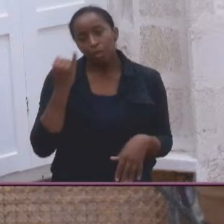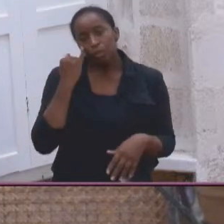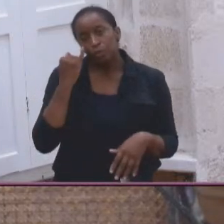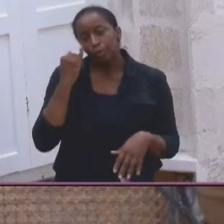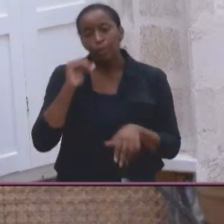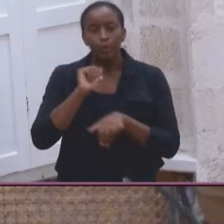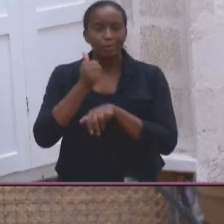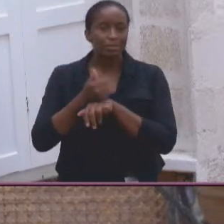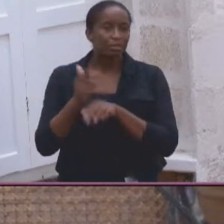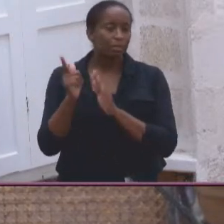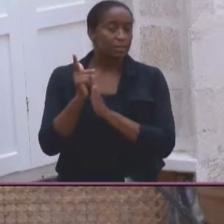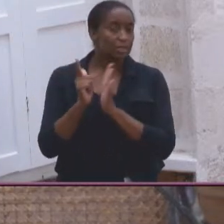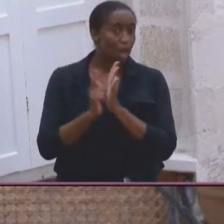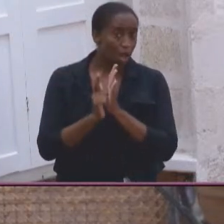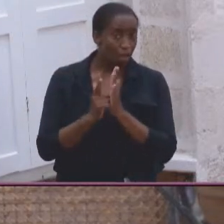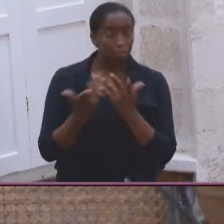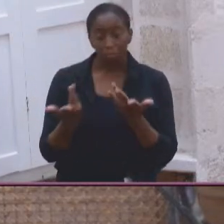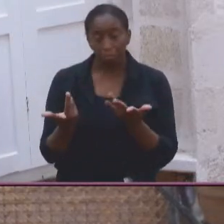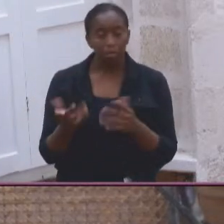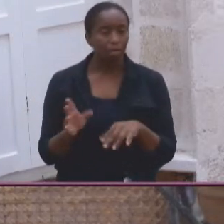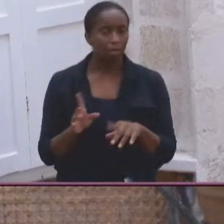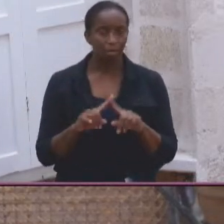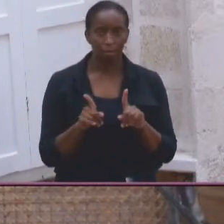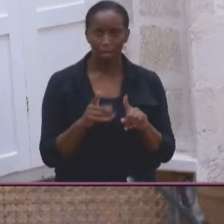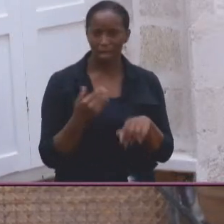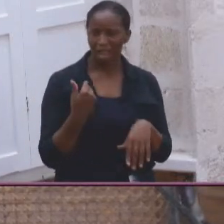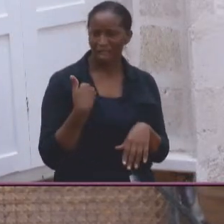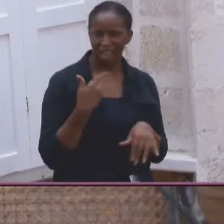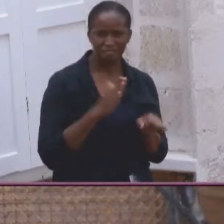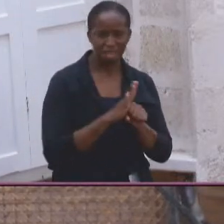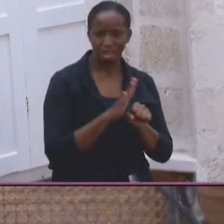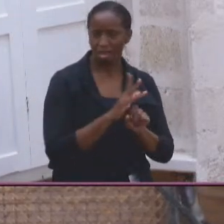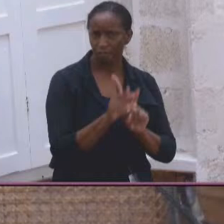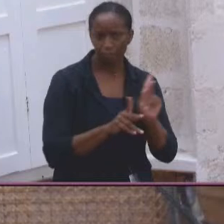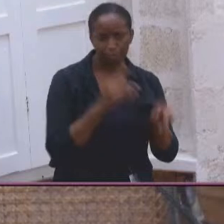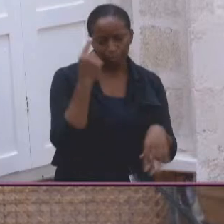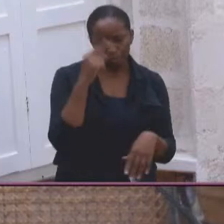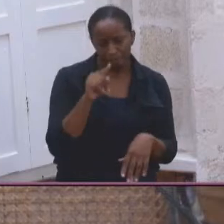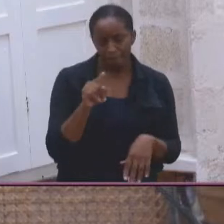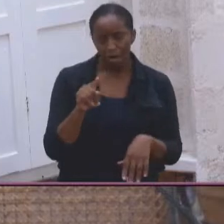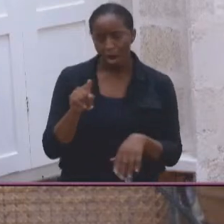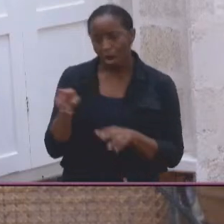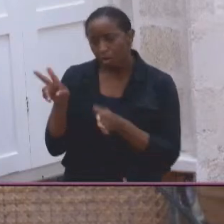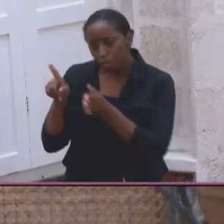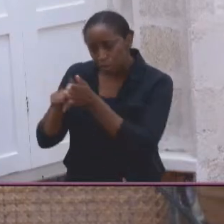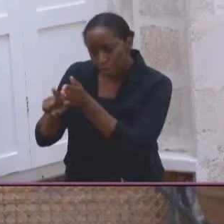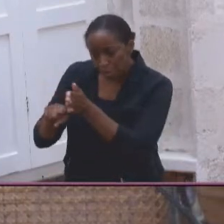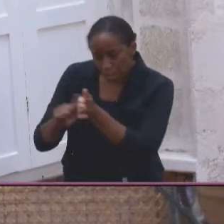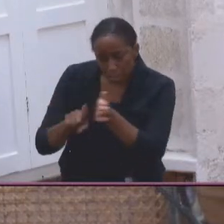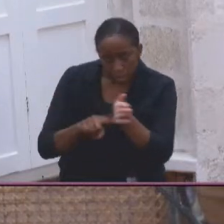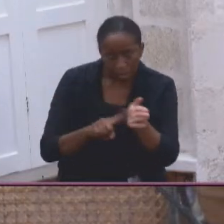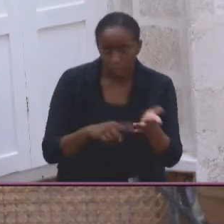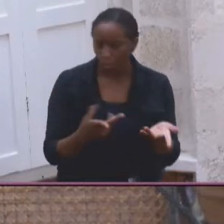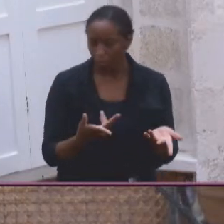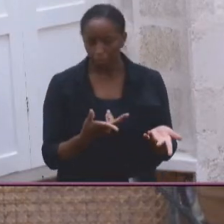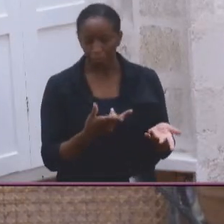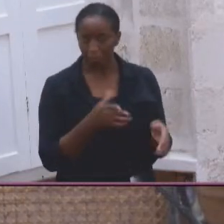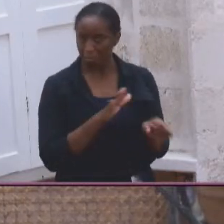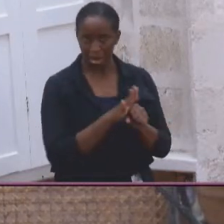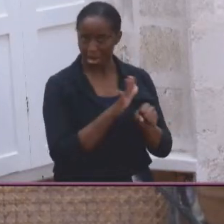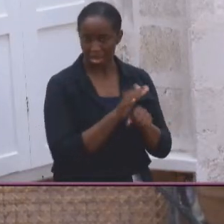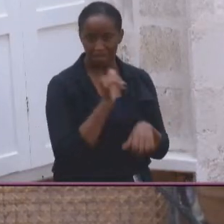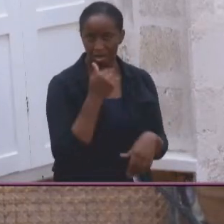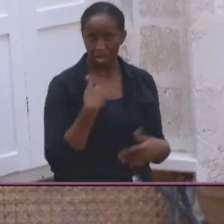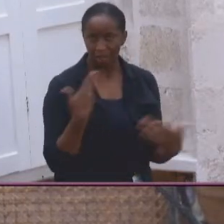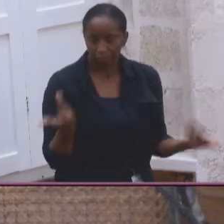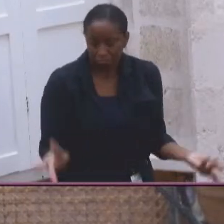not have the health officers who are able to police the policy. And if you're going to be telling me that a health officer will only